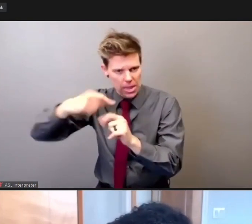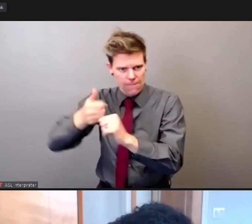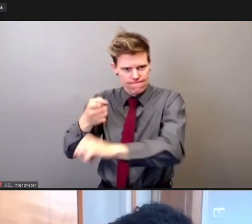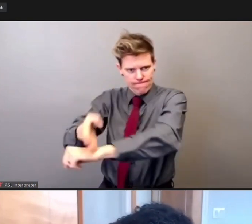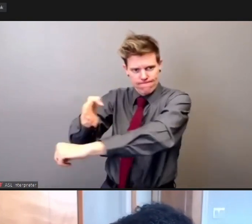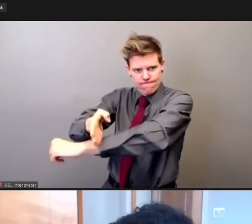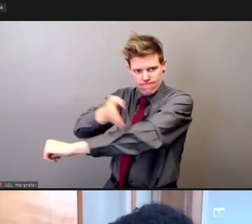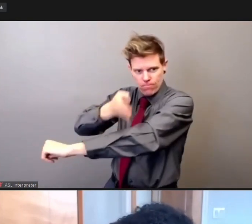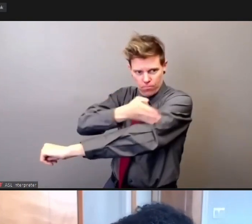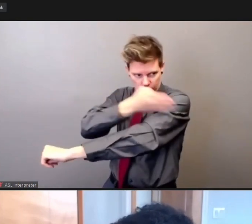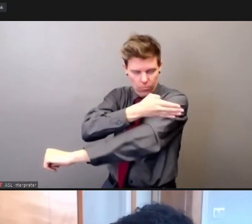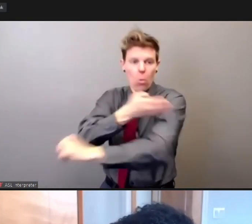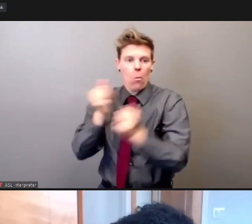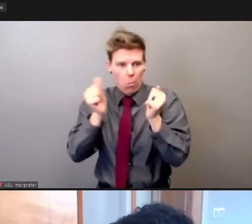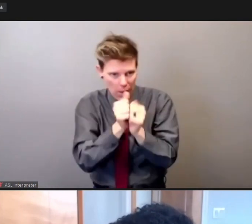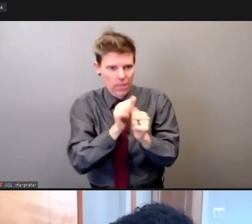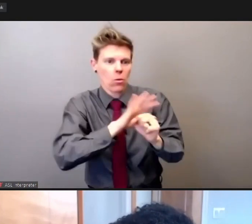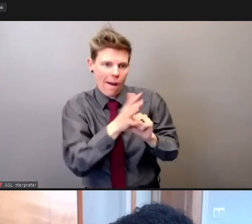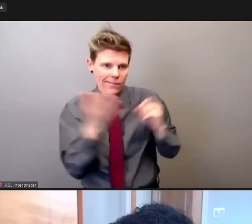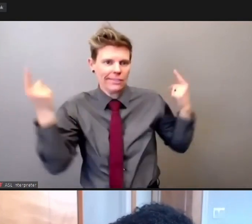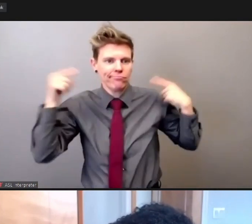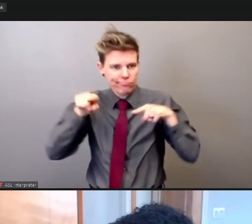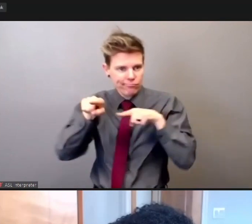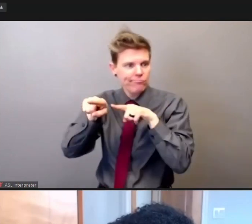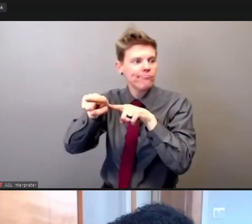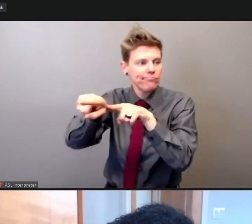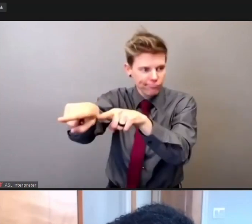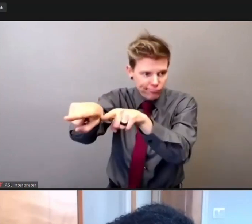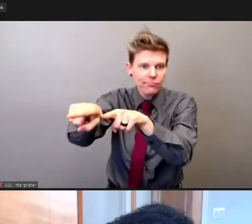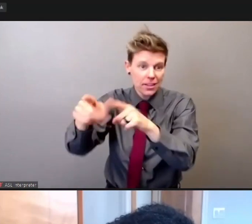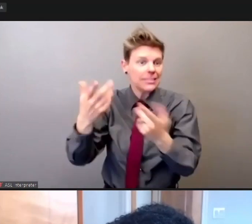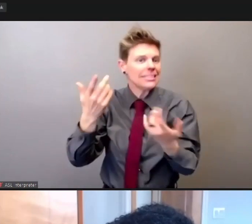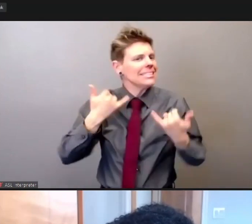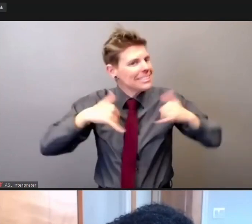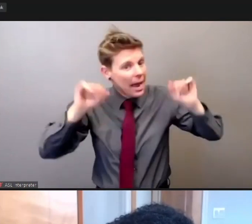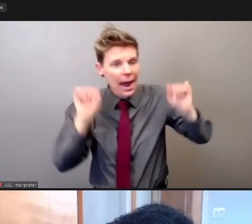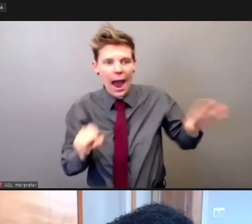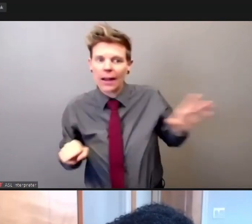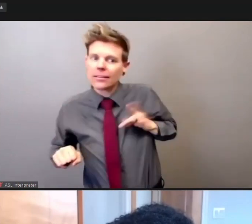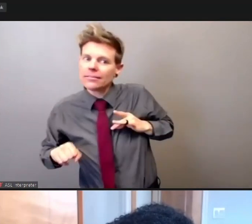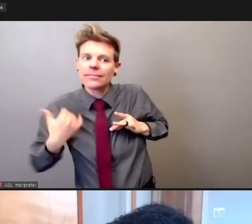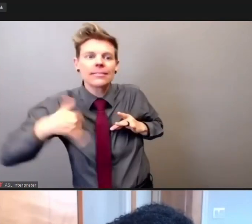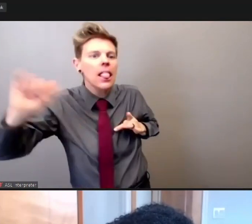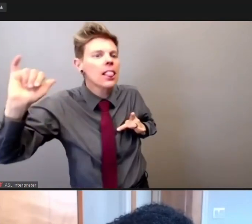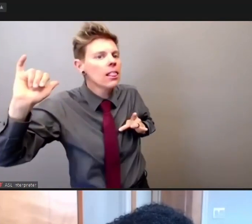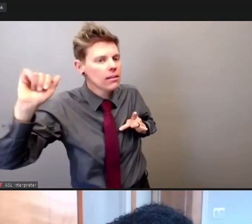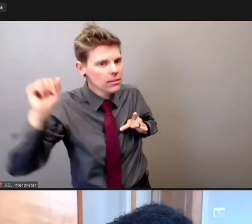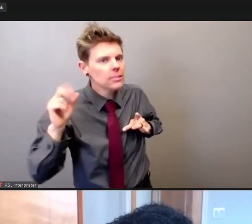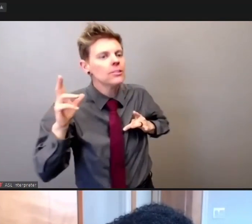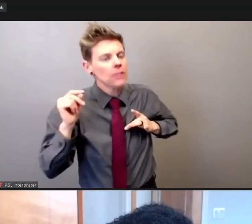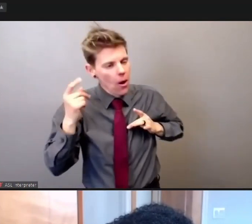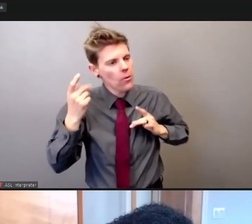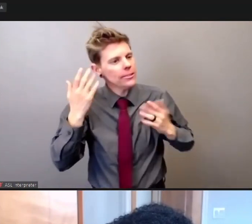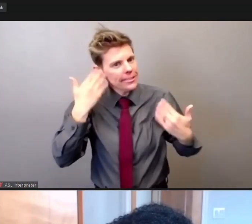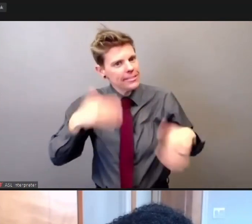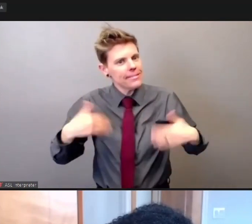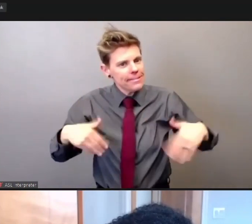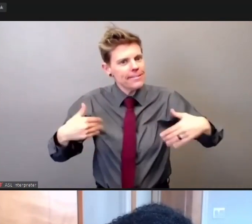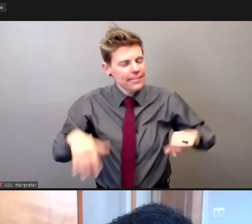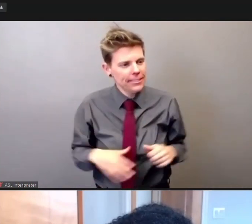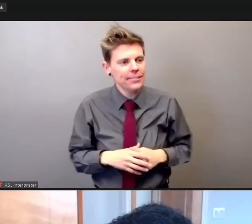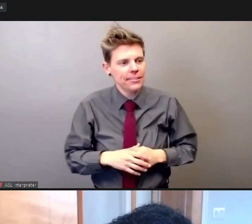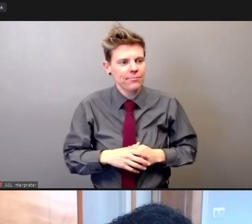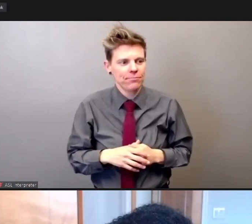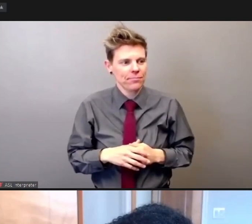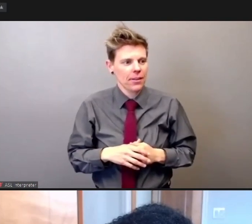out here that could be quite serious. And so I know I just threw a wet blanket on this, and I didn't mean to do that. We